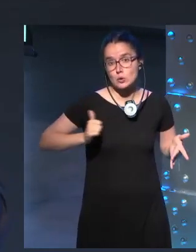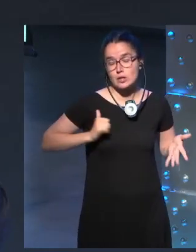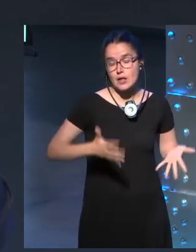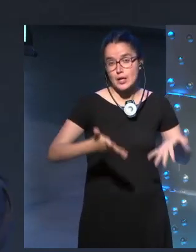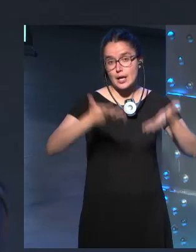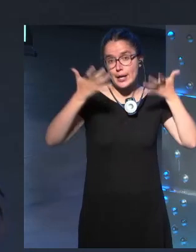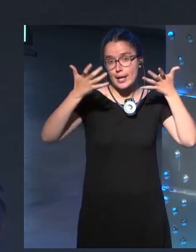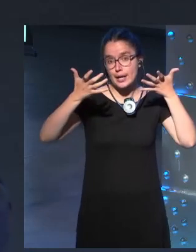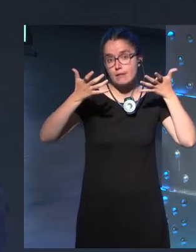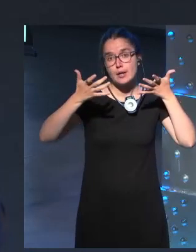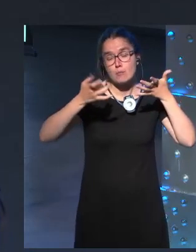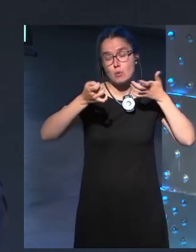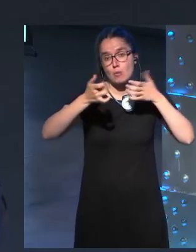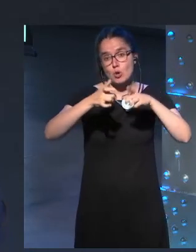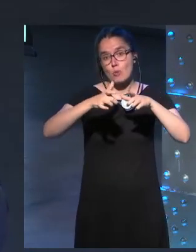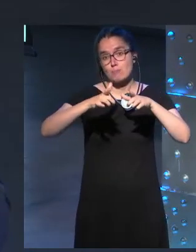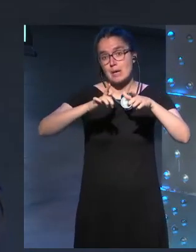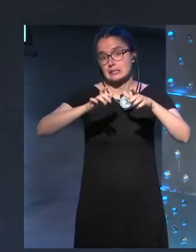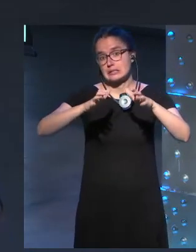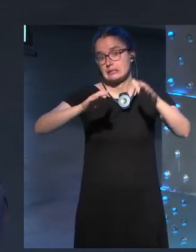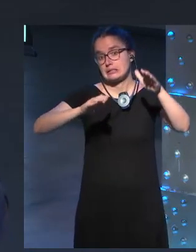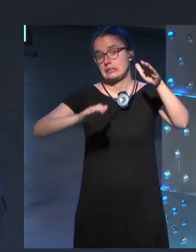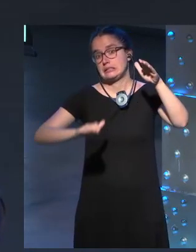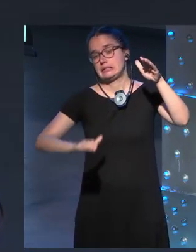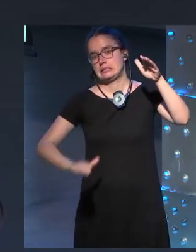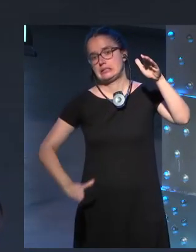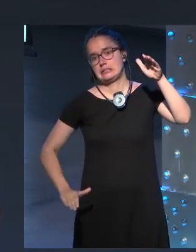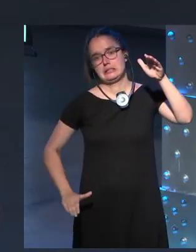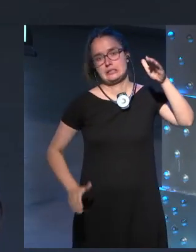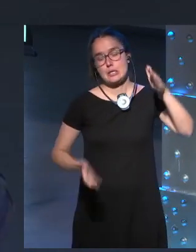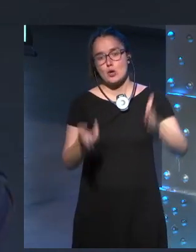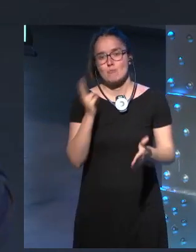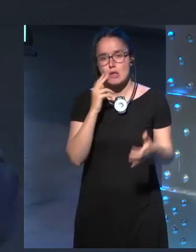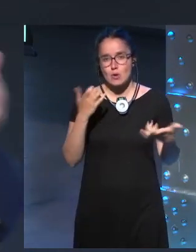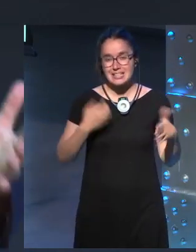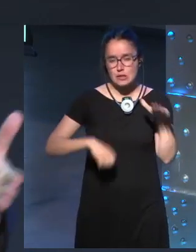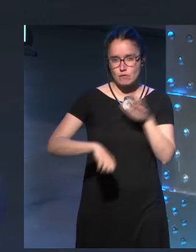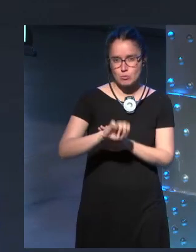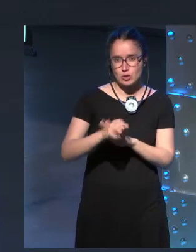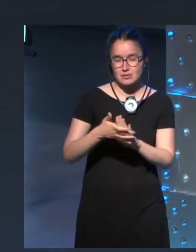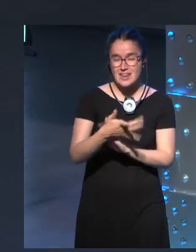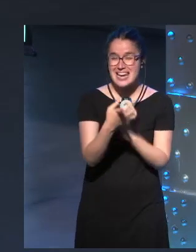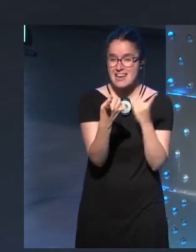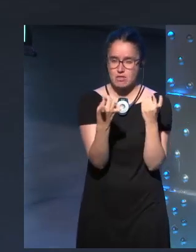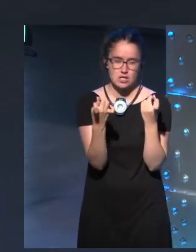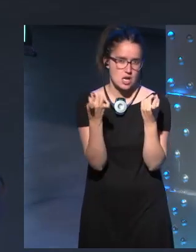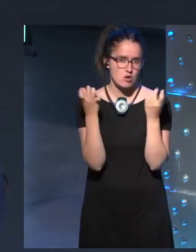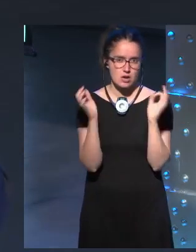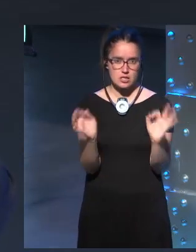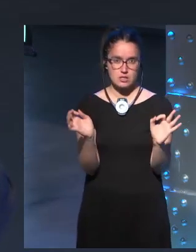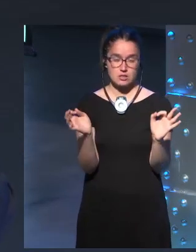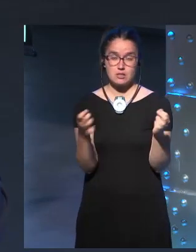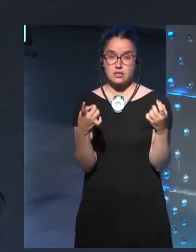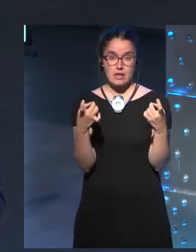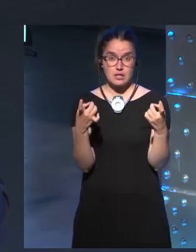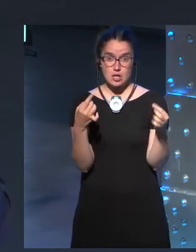they won't have any chance of winning. Just the other way around, they will be further away. I think